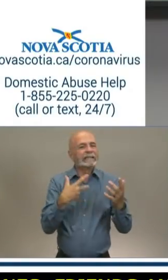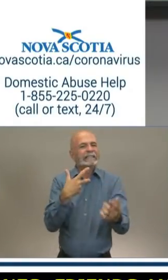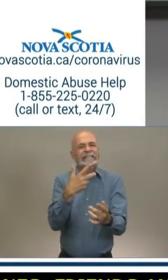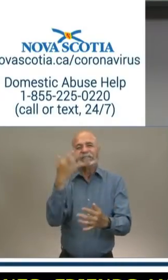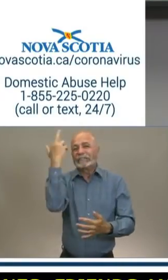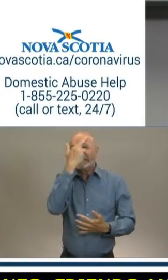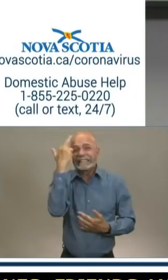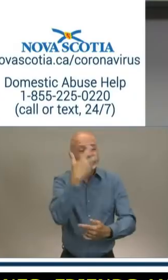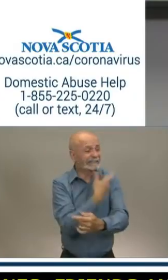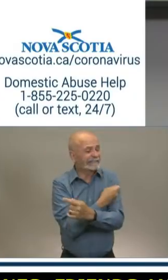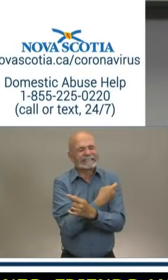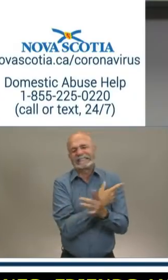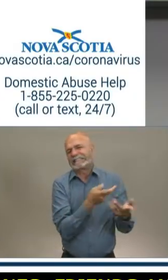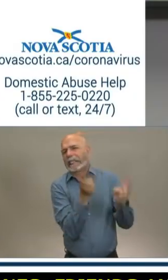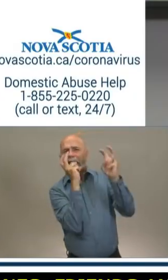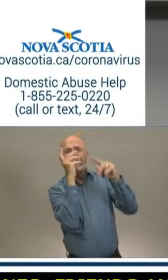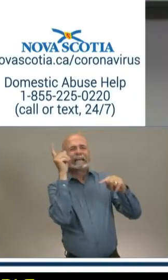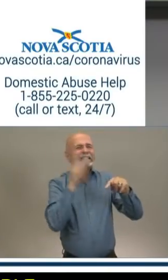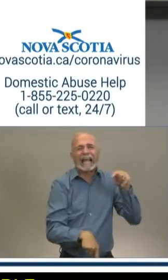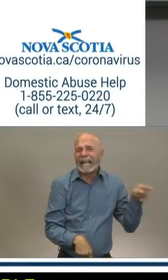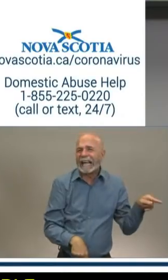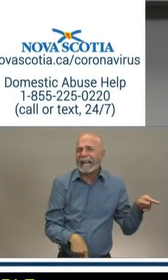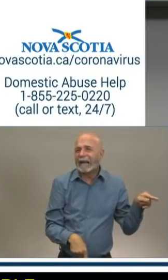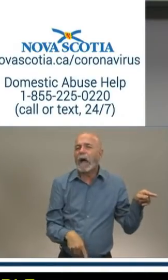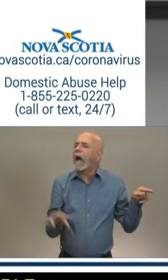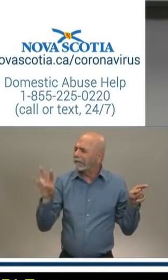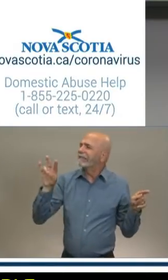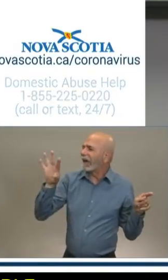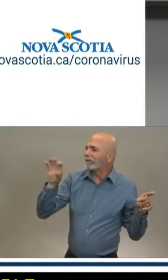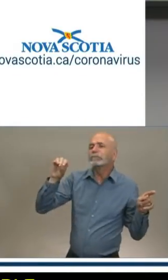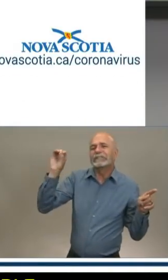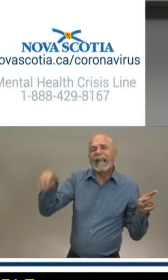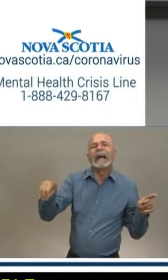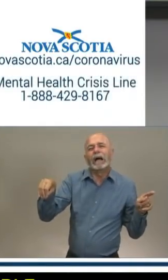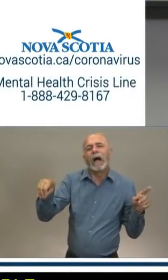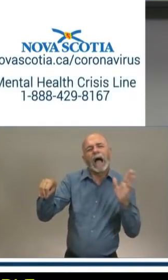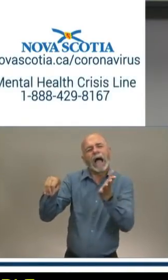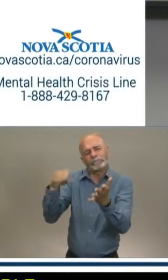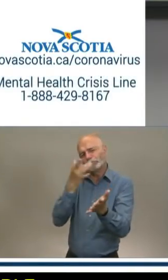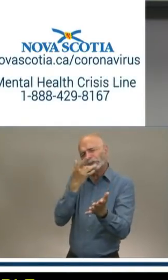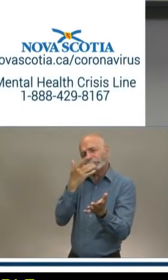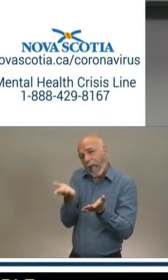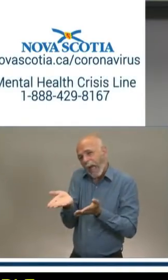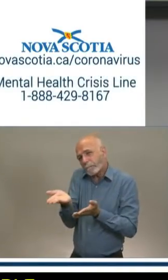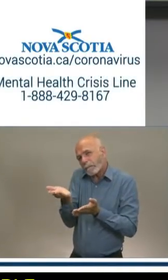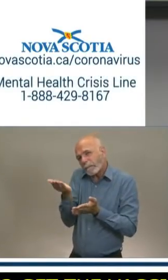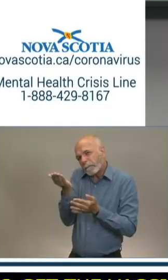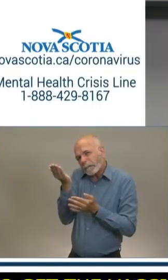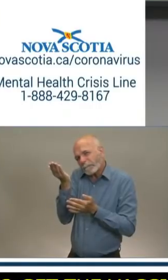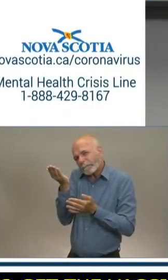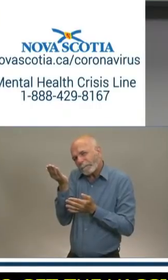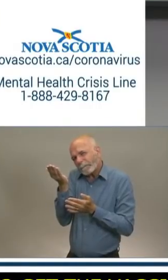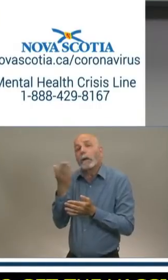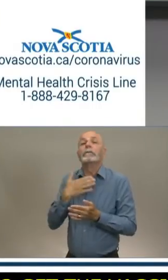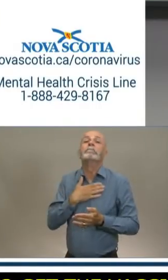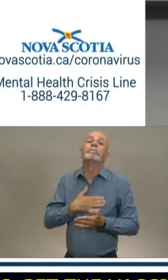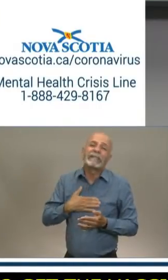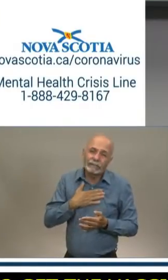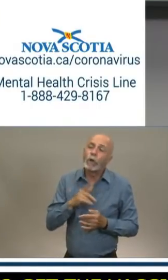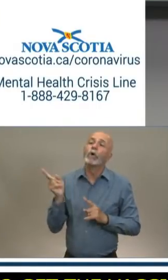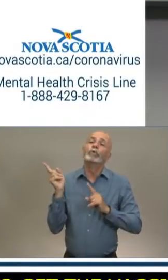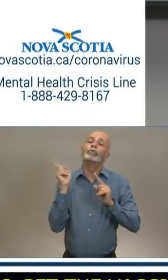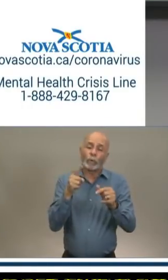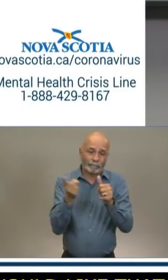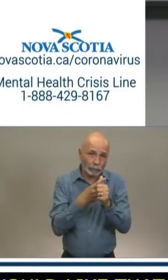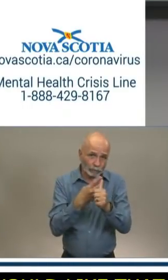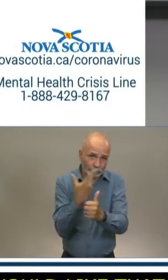target, but I'd like that to be much higher so we can get the very best level of protection. So please go get your first dose and then follow